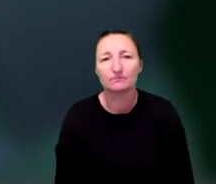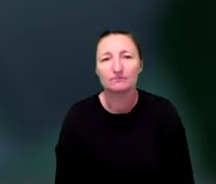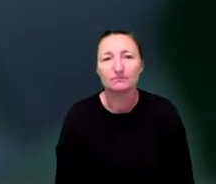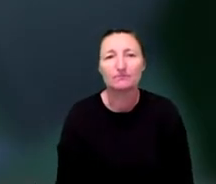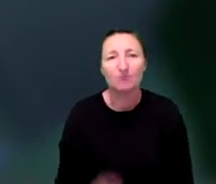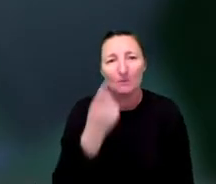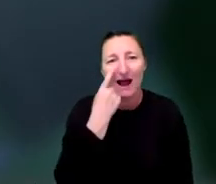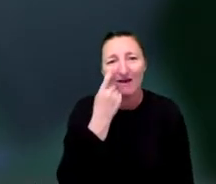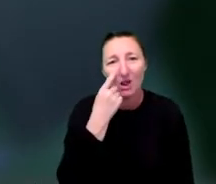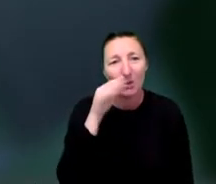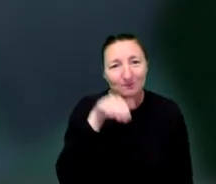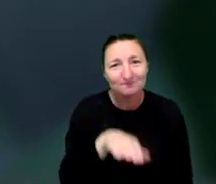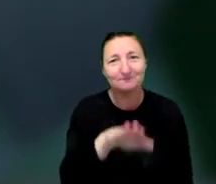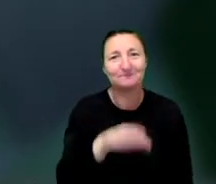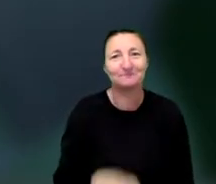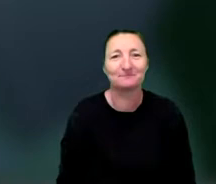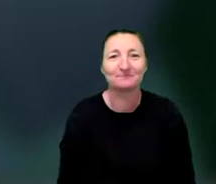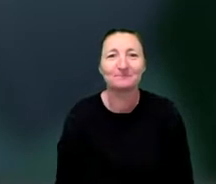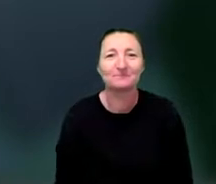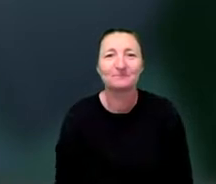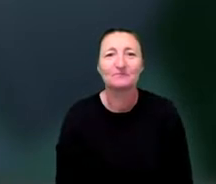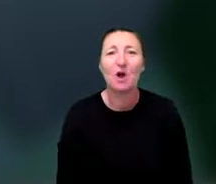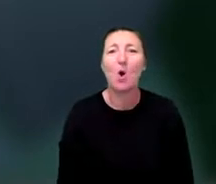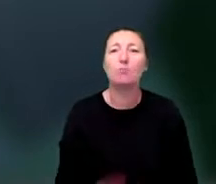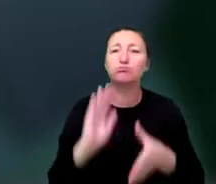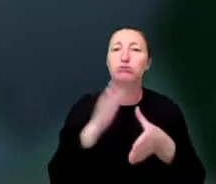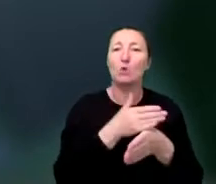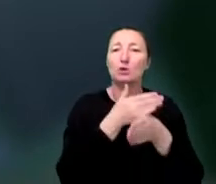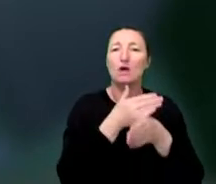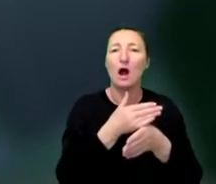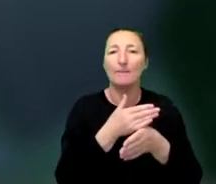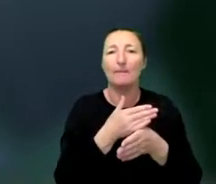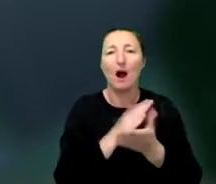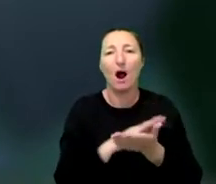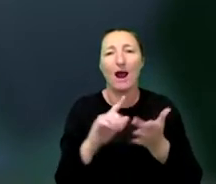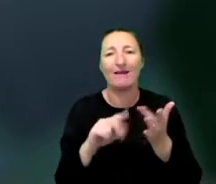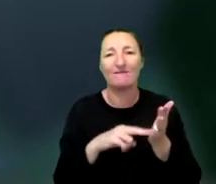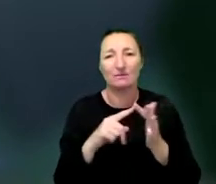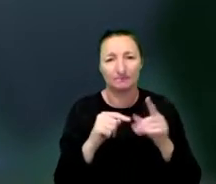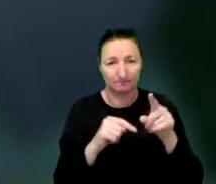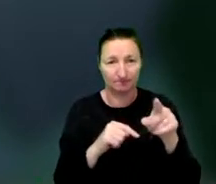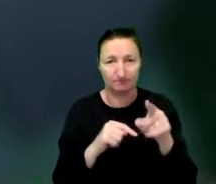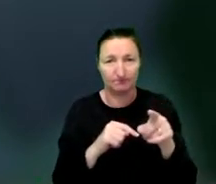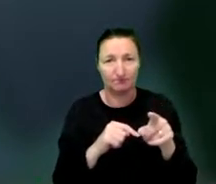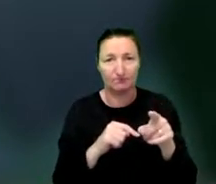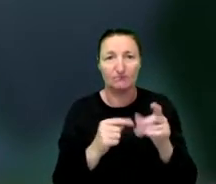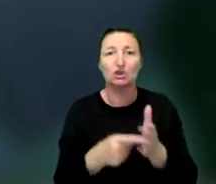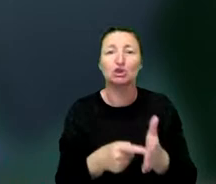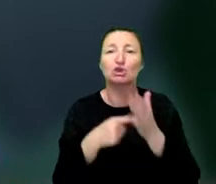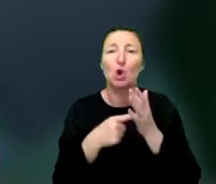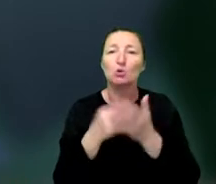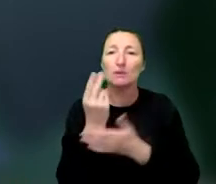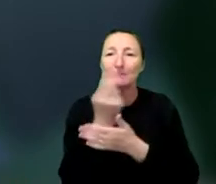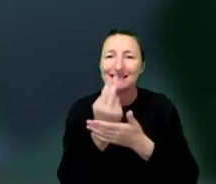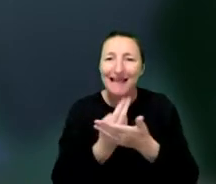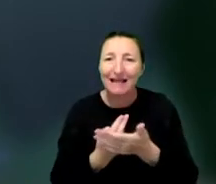there. Oh, prototype hive. Here we go. Oh, this is a good one. All right, so show me some sketches and tests